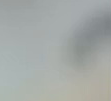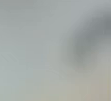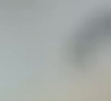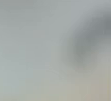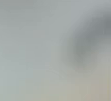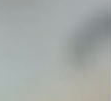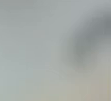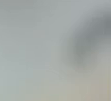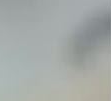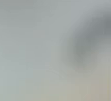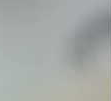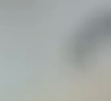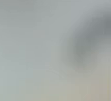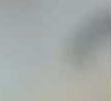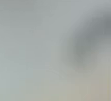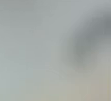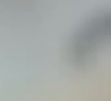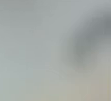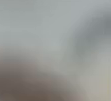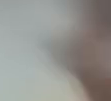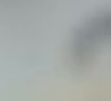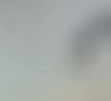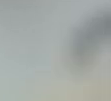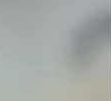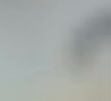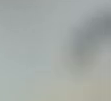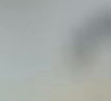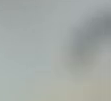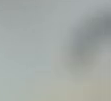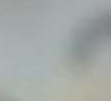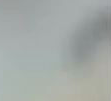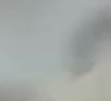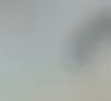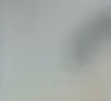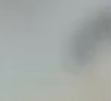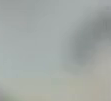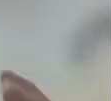the innovations that come out of those communities, and give a shout out to those too, right? Some of the